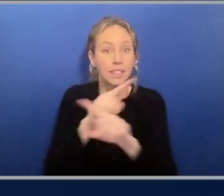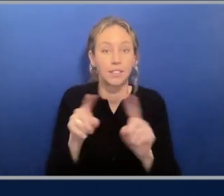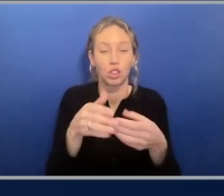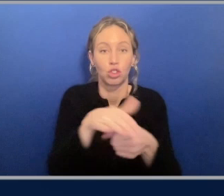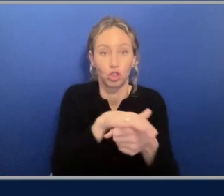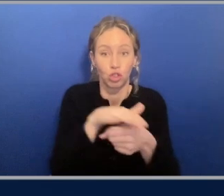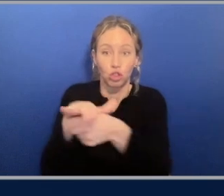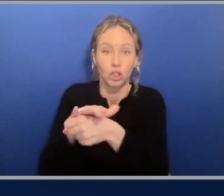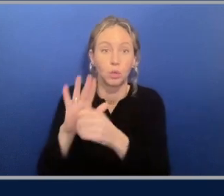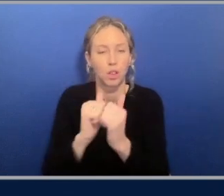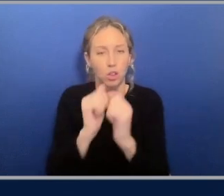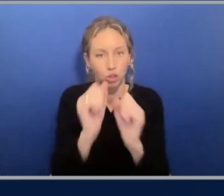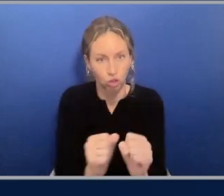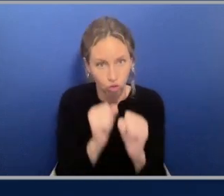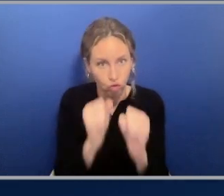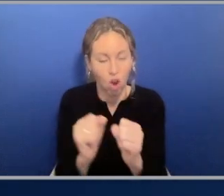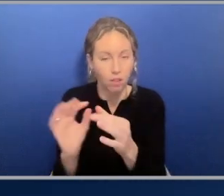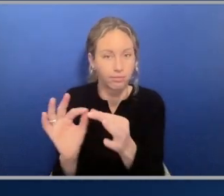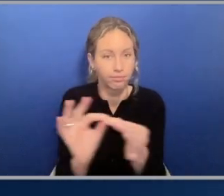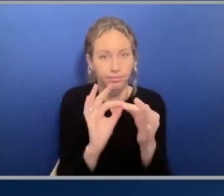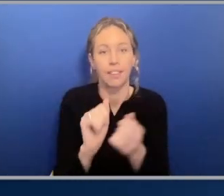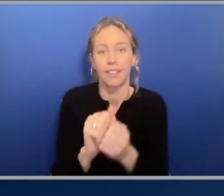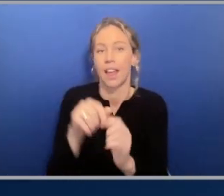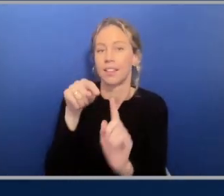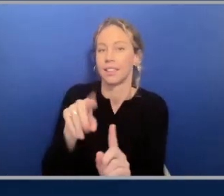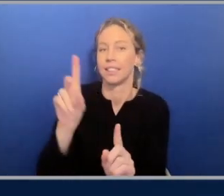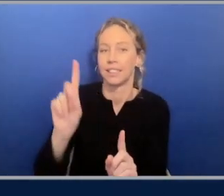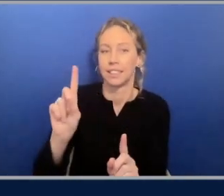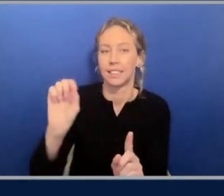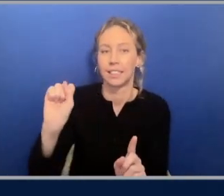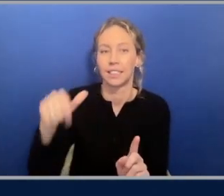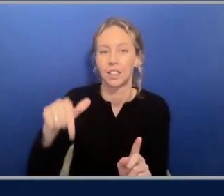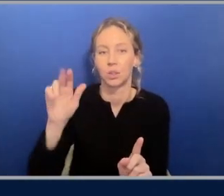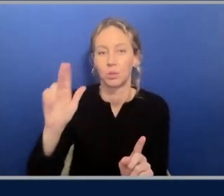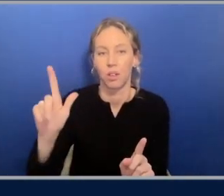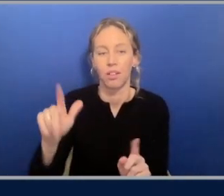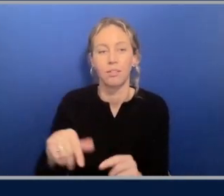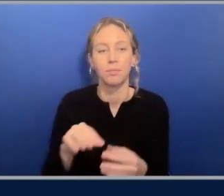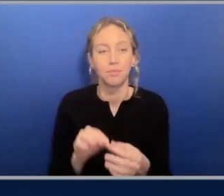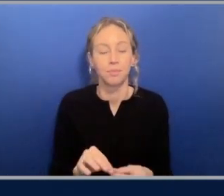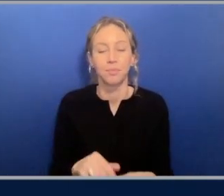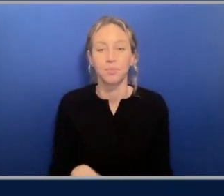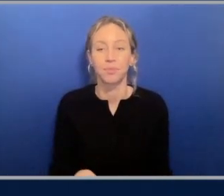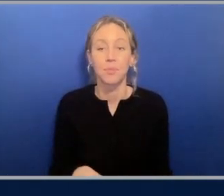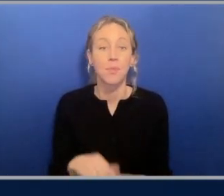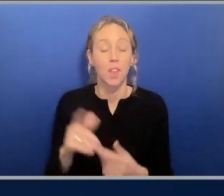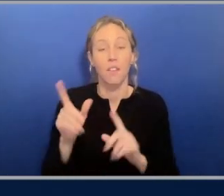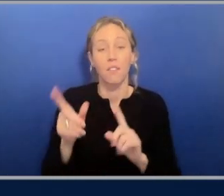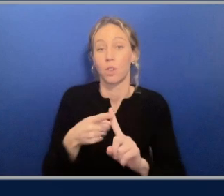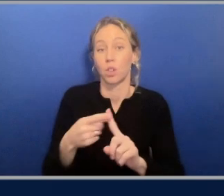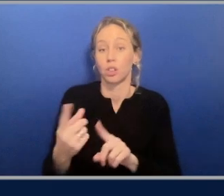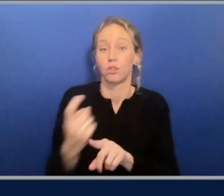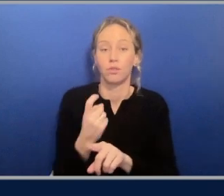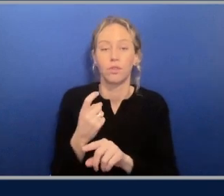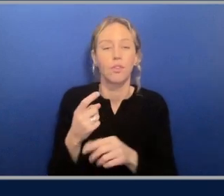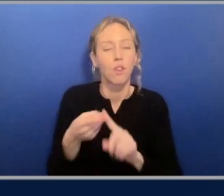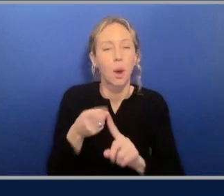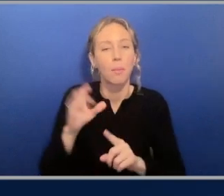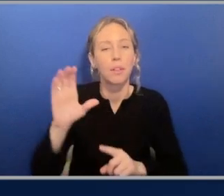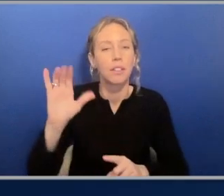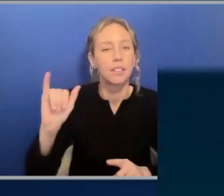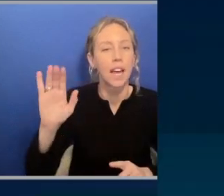consistency, that's what DSQL is all about. Yeah. So our first question comes from CyberSage32.